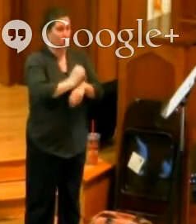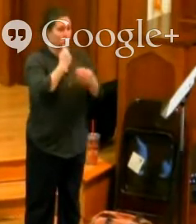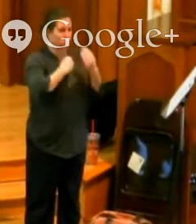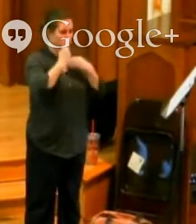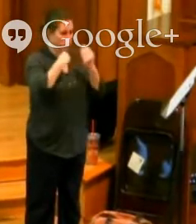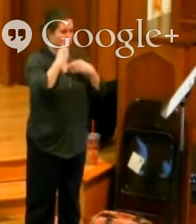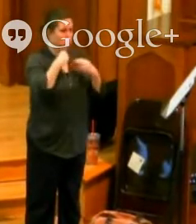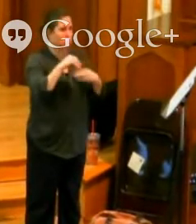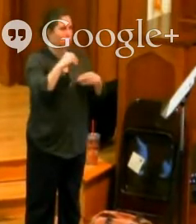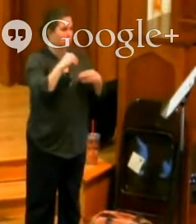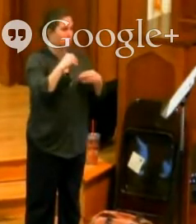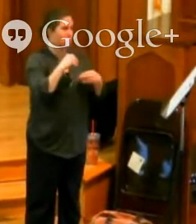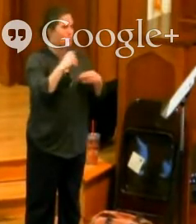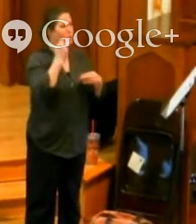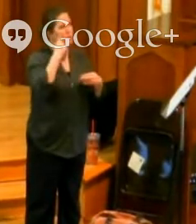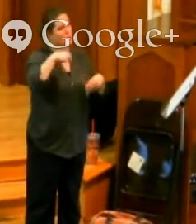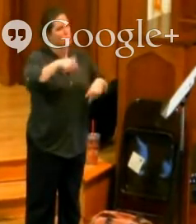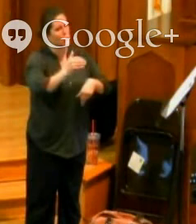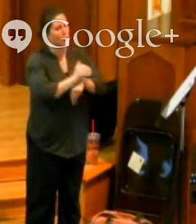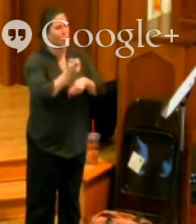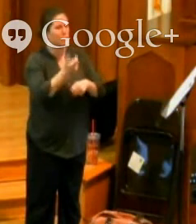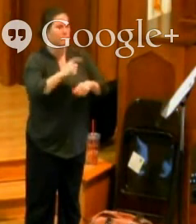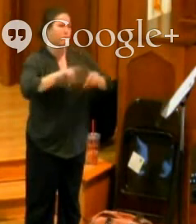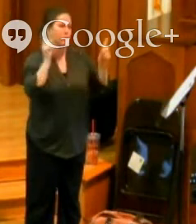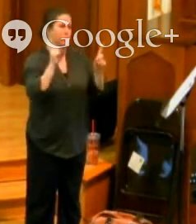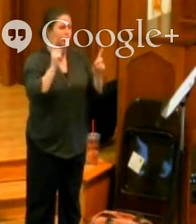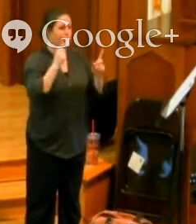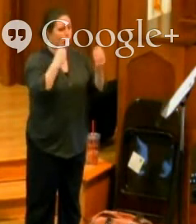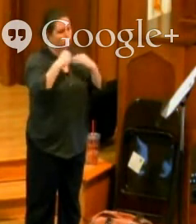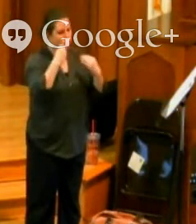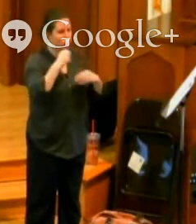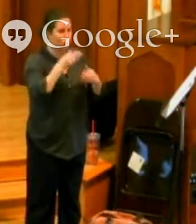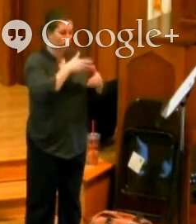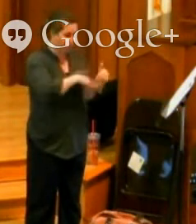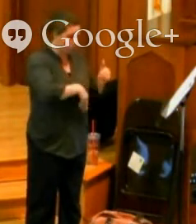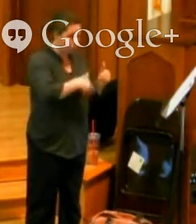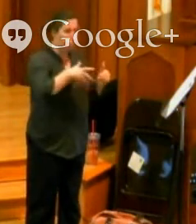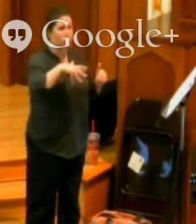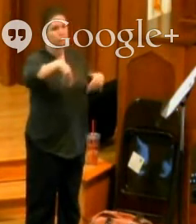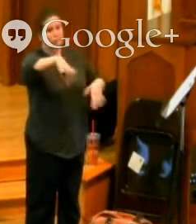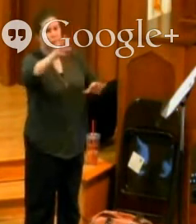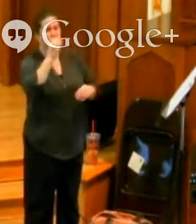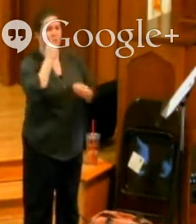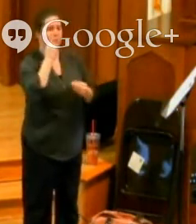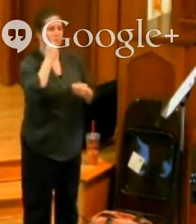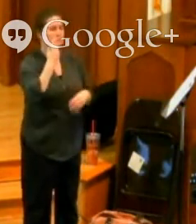that again at the end, something different for this evening. So before Pastor Tyler comes up to speak,